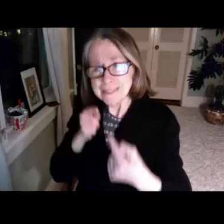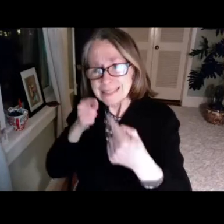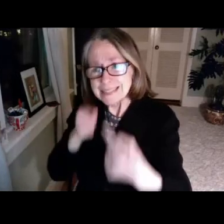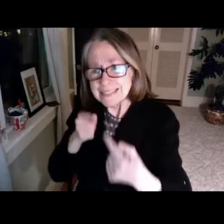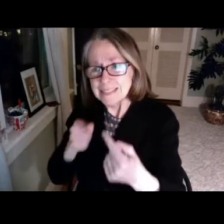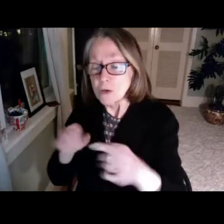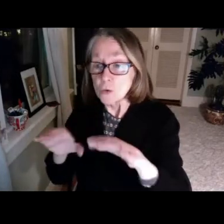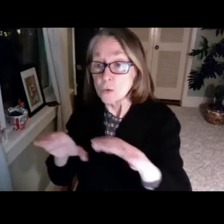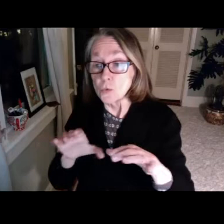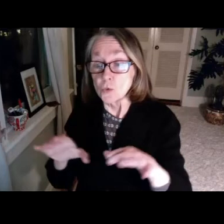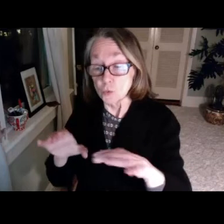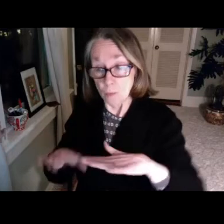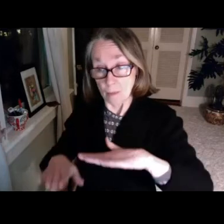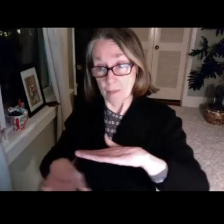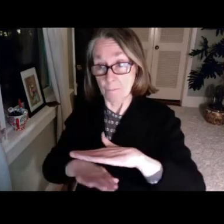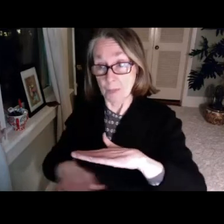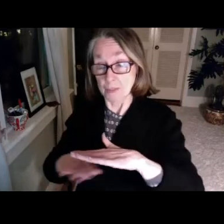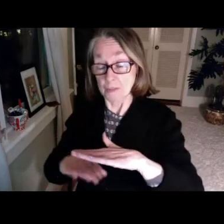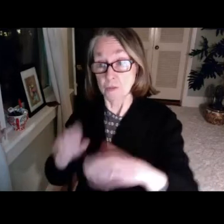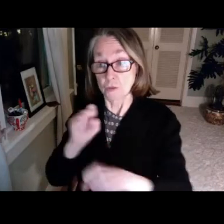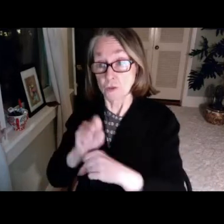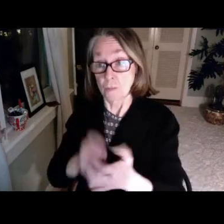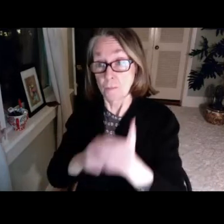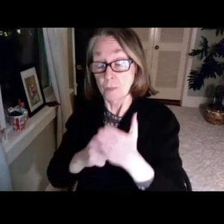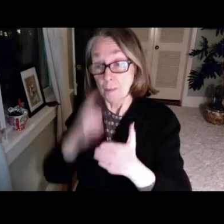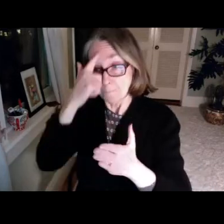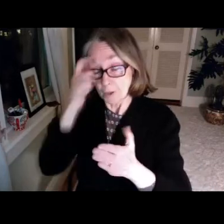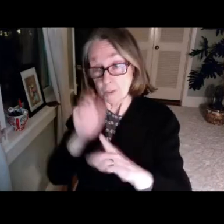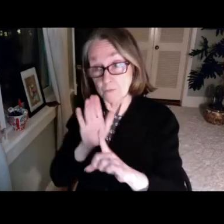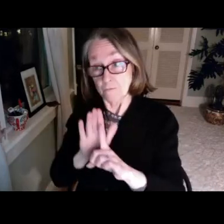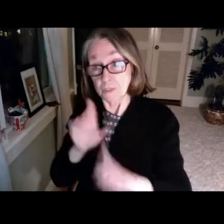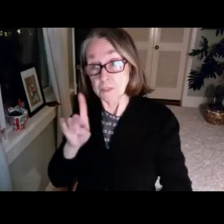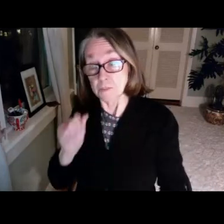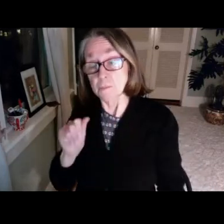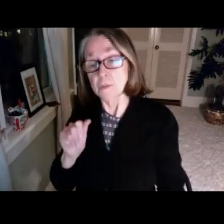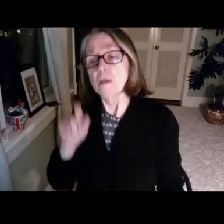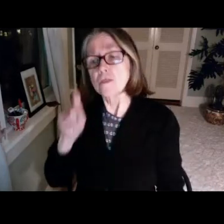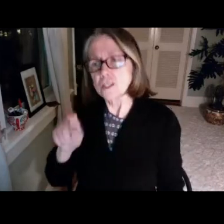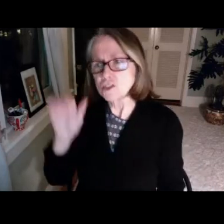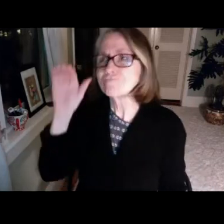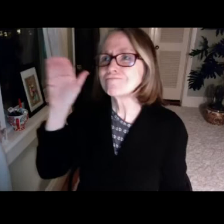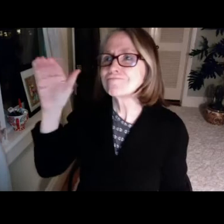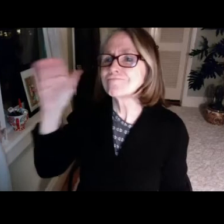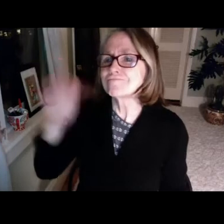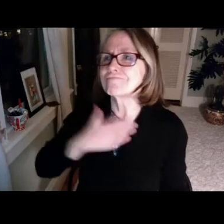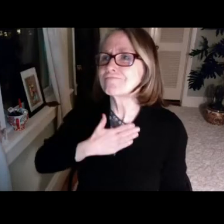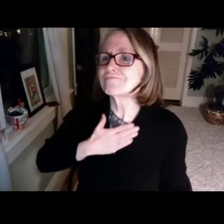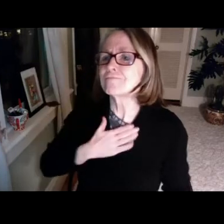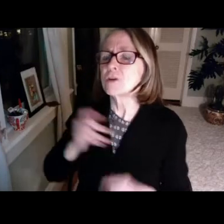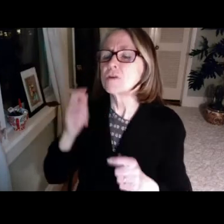performing the essential functions of the job due to their disability, they should consider asking for a reasonable